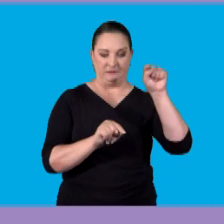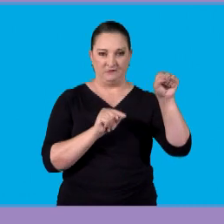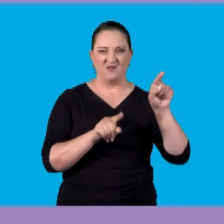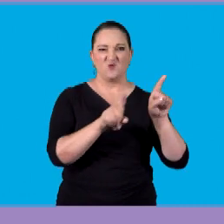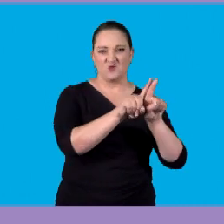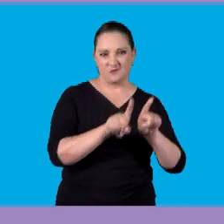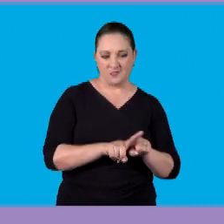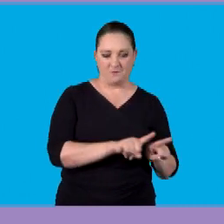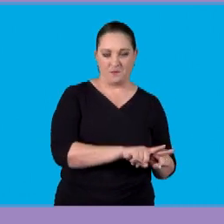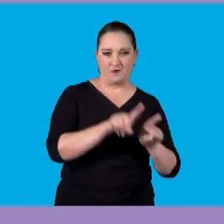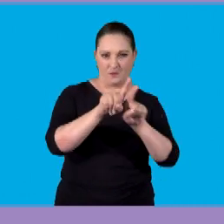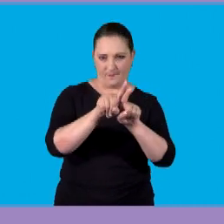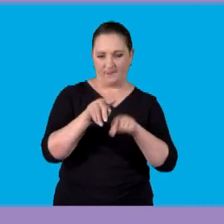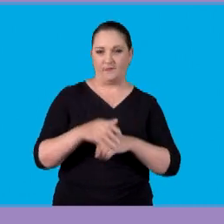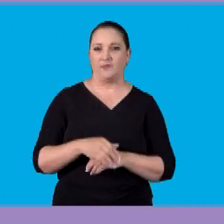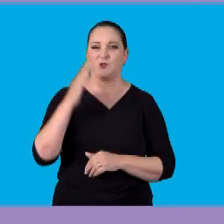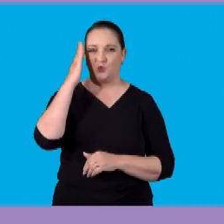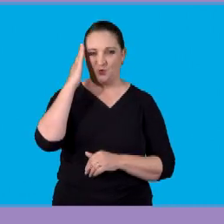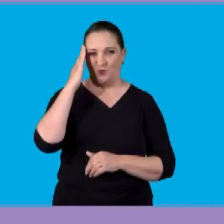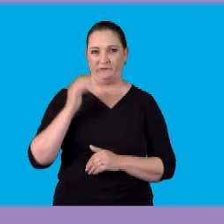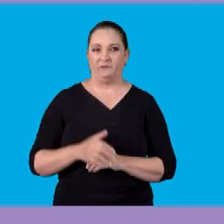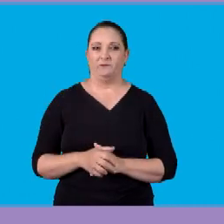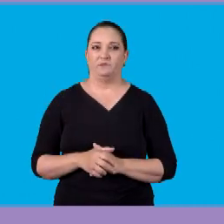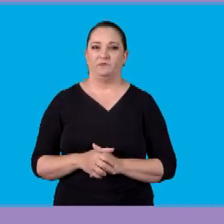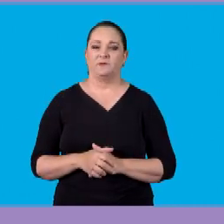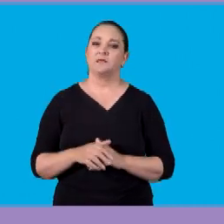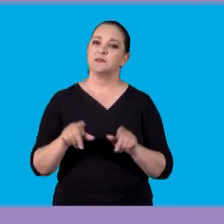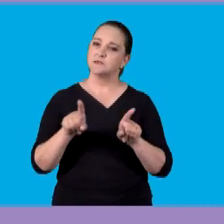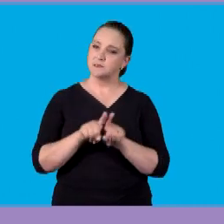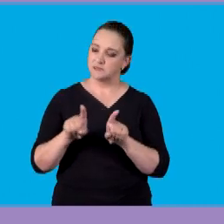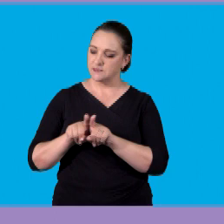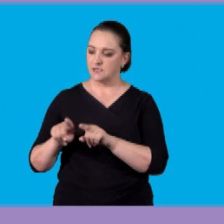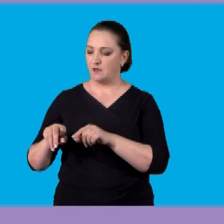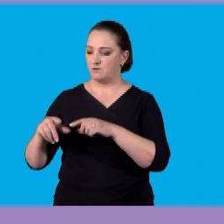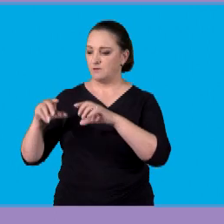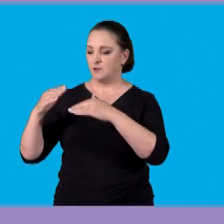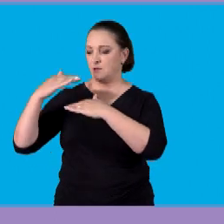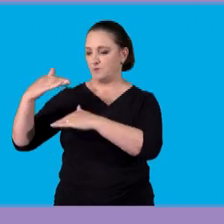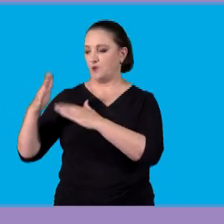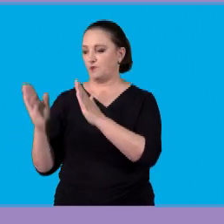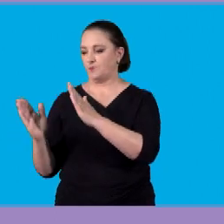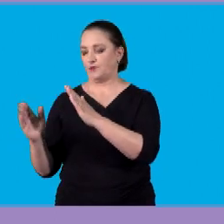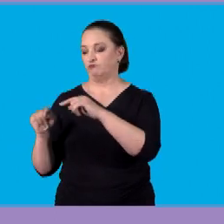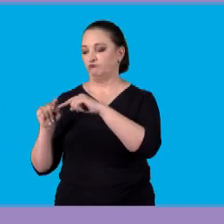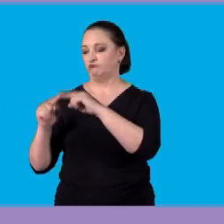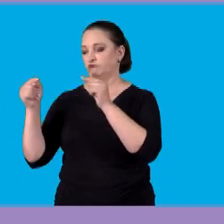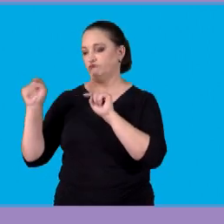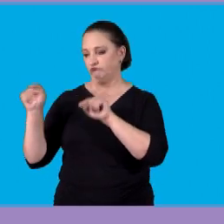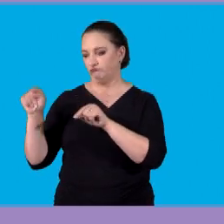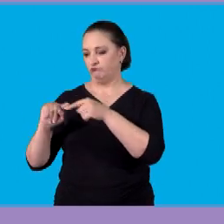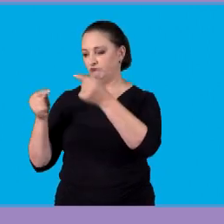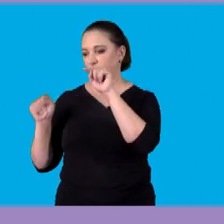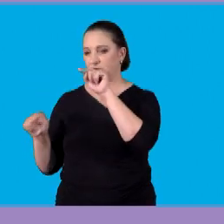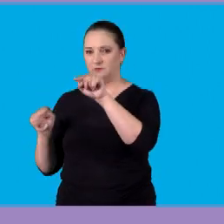equal. So we know that the opposite angles are equal. This is the same for a parallelogram and a rhombus.